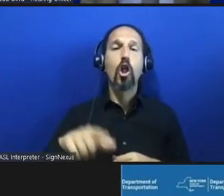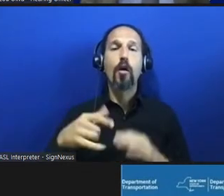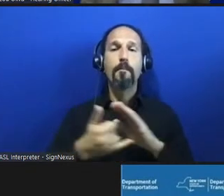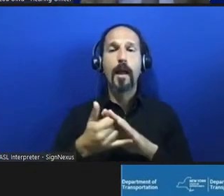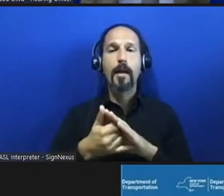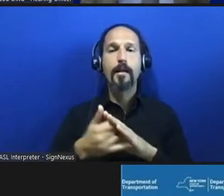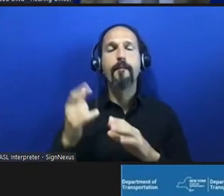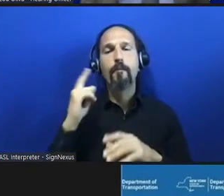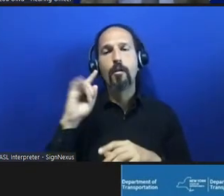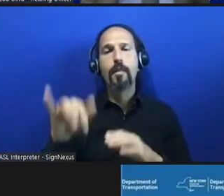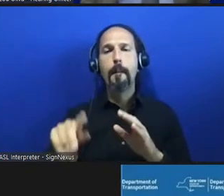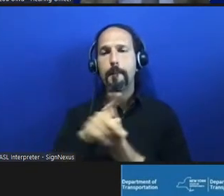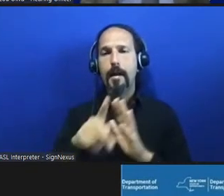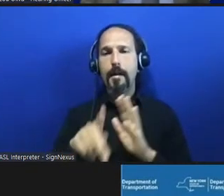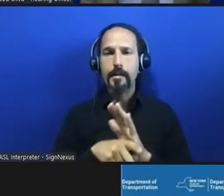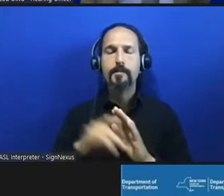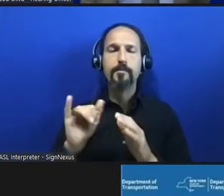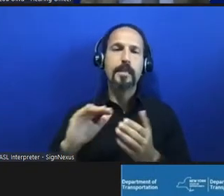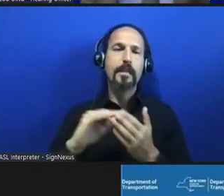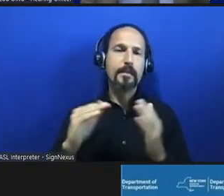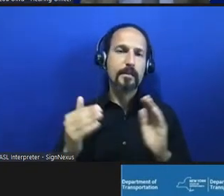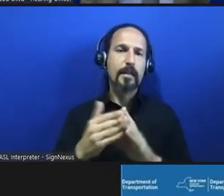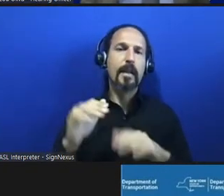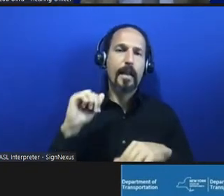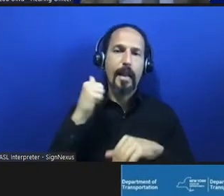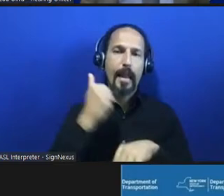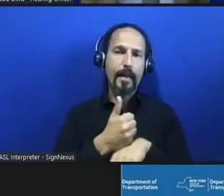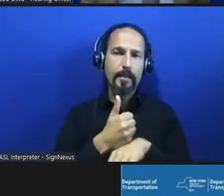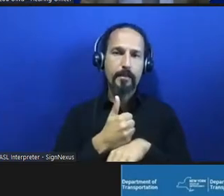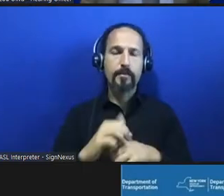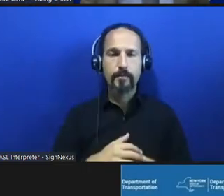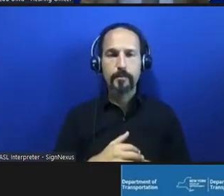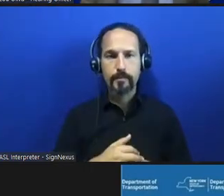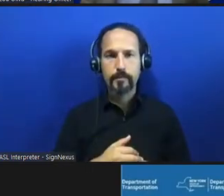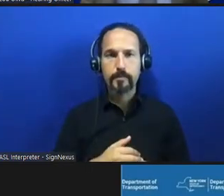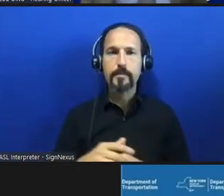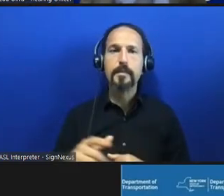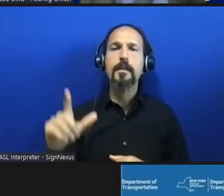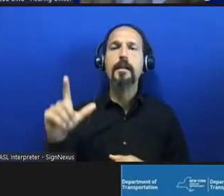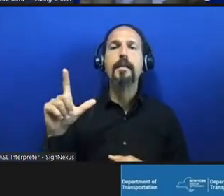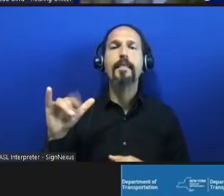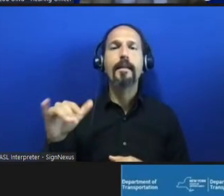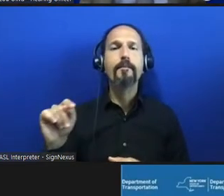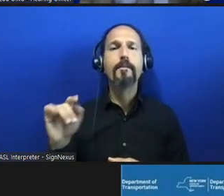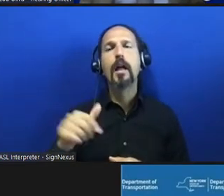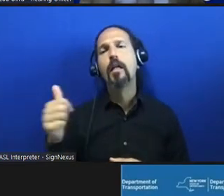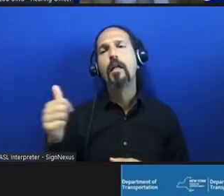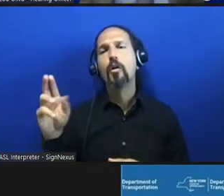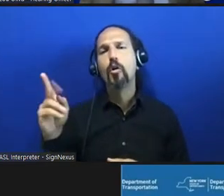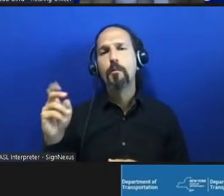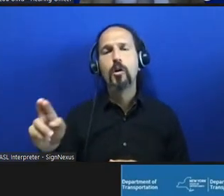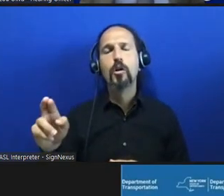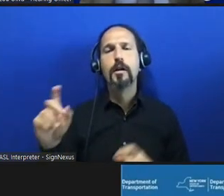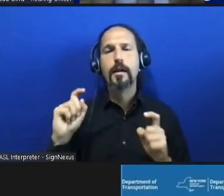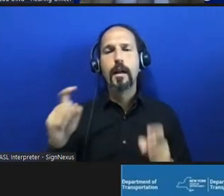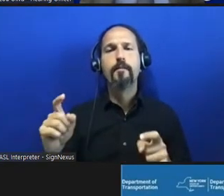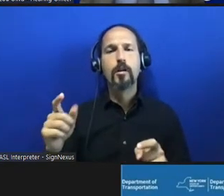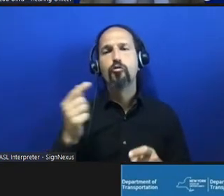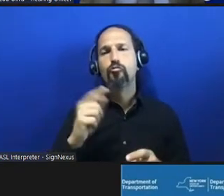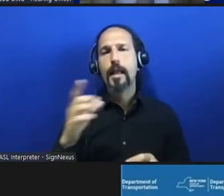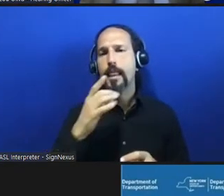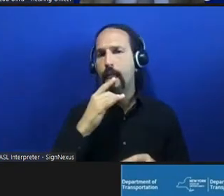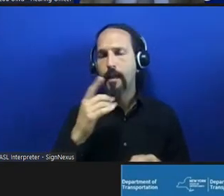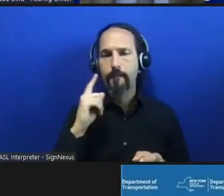result of these policies the city has enacted Lyft and Uber and other car services has been given the green light